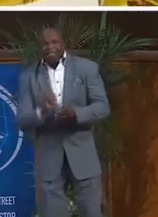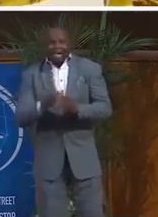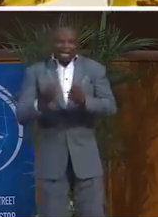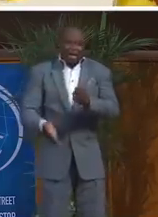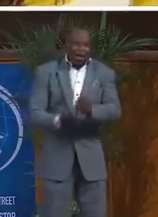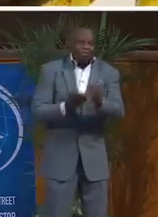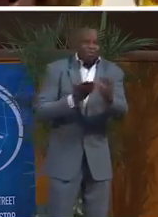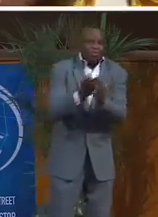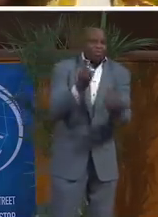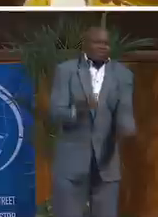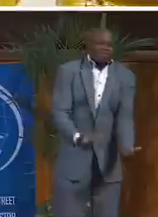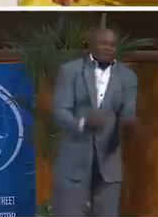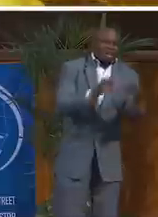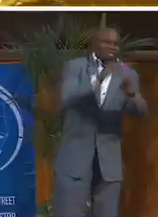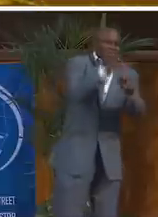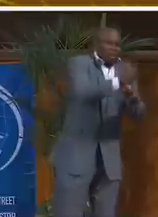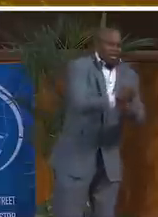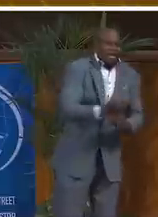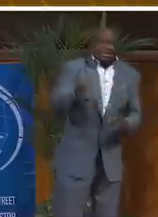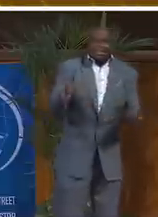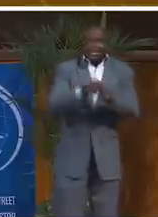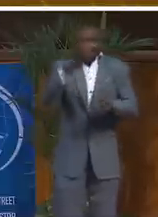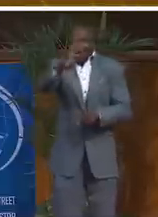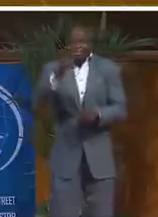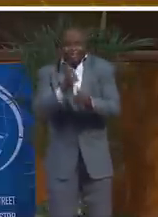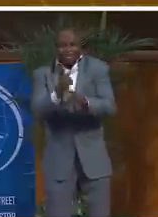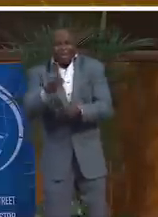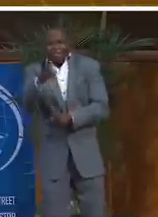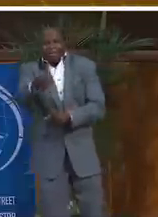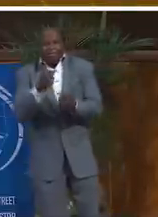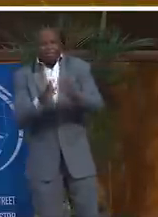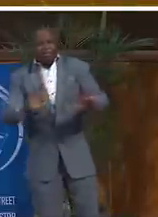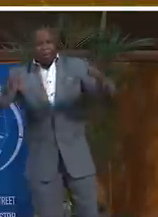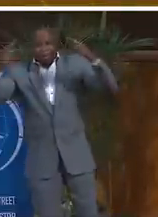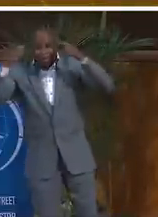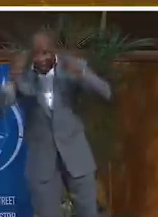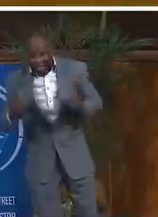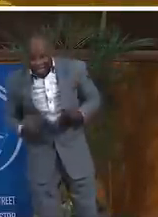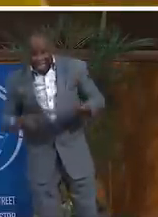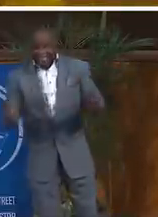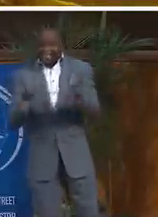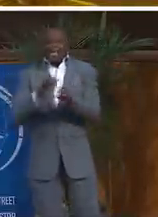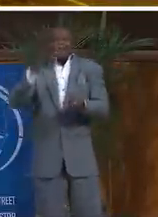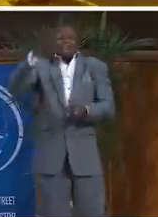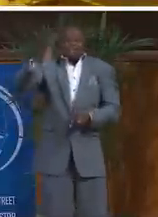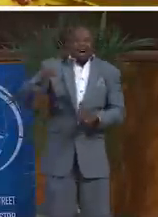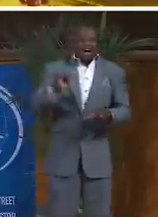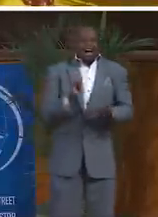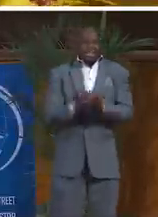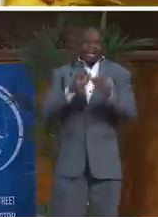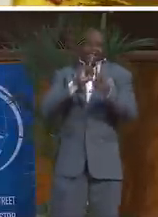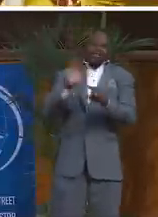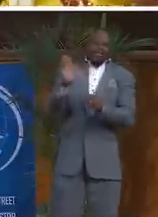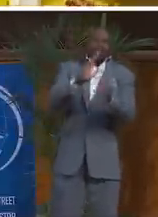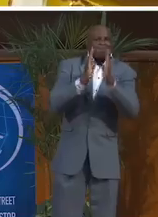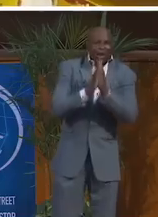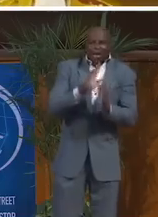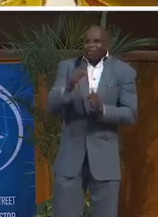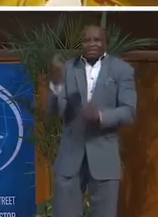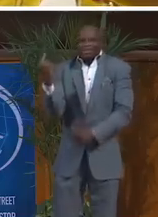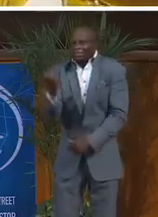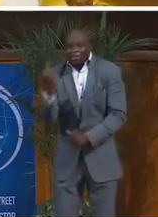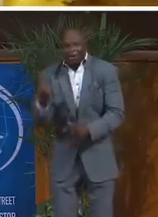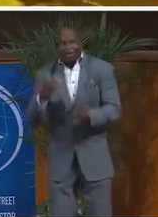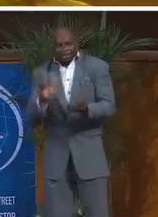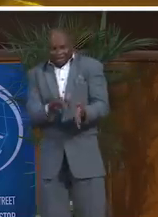through the fire. The same God that held you when you were losing your mind. The same God that answered your prayer when someone was